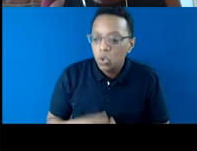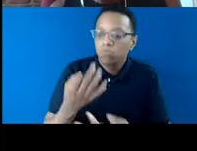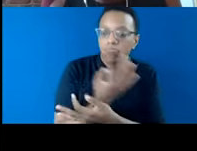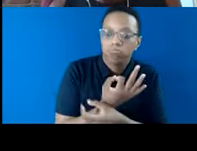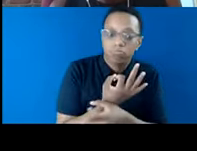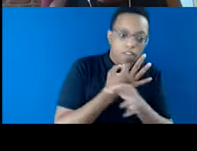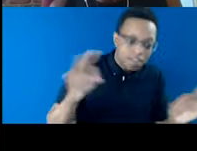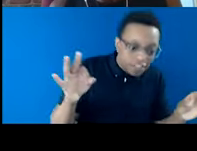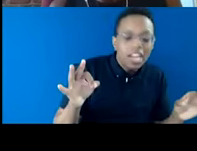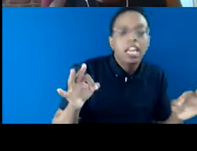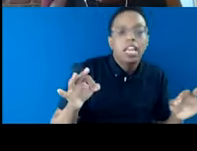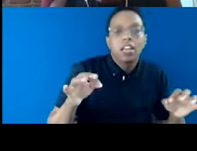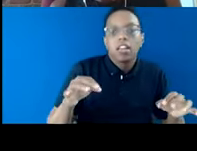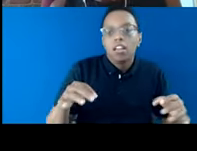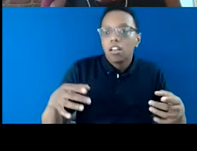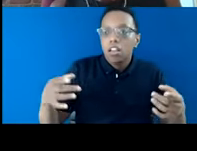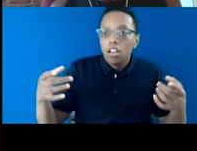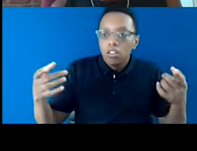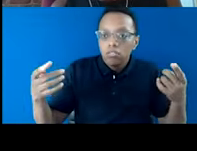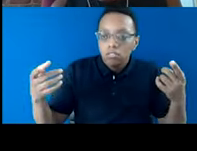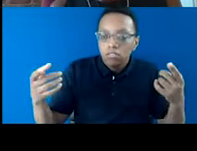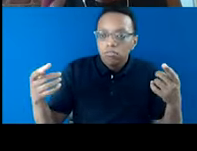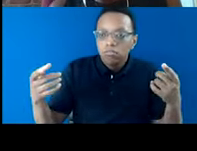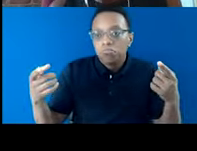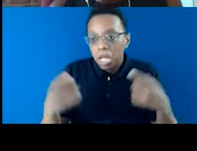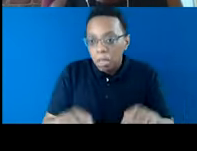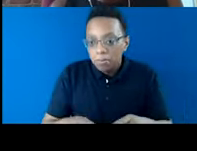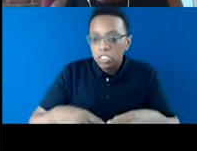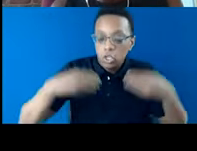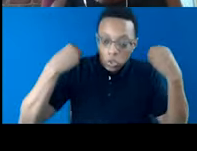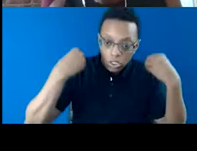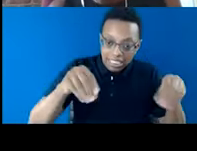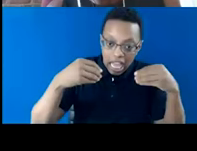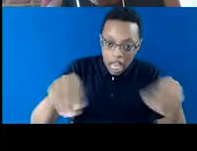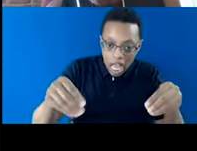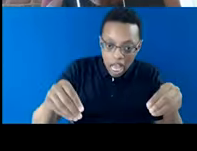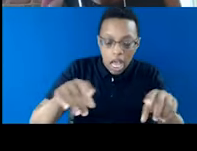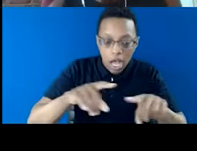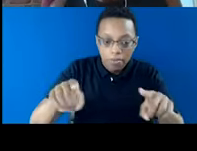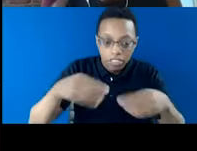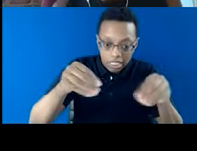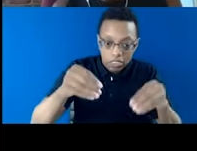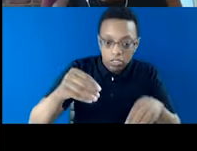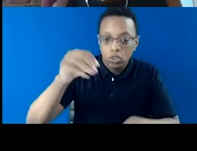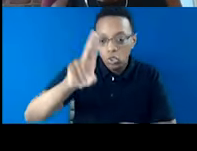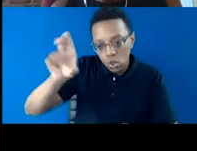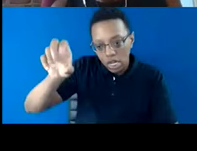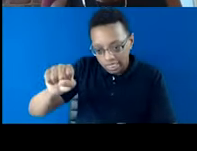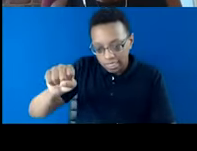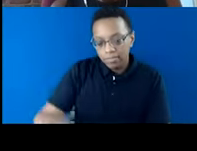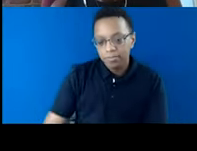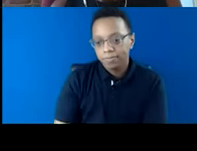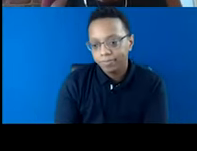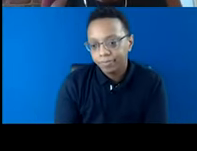same things that they used to sell for a low price. They start selling those things to the United States. The same people who